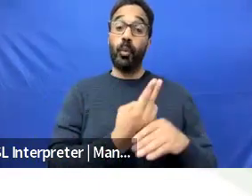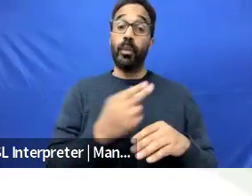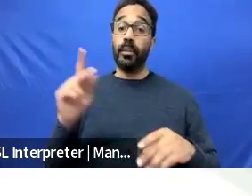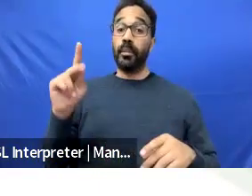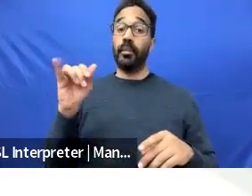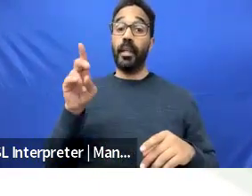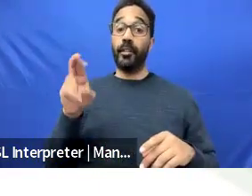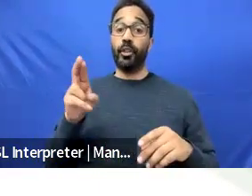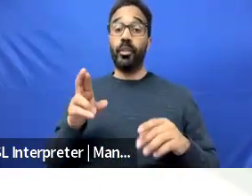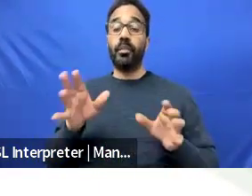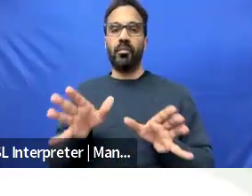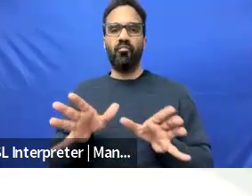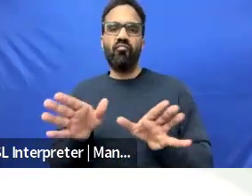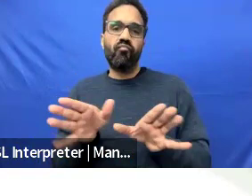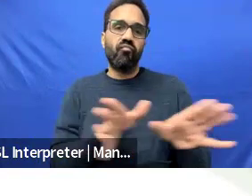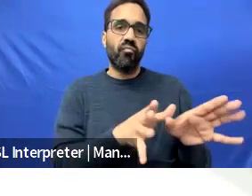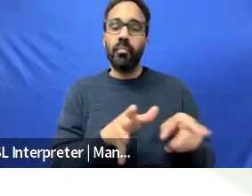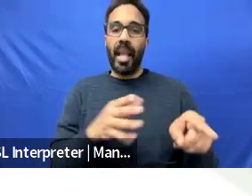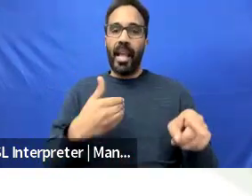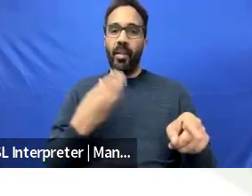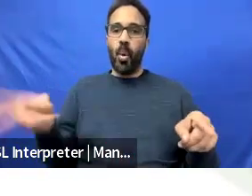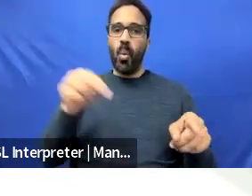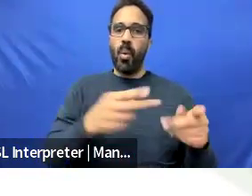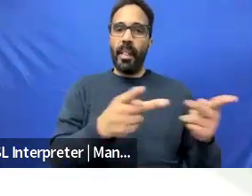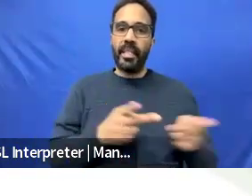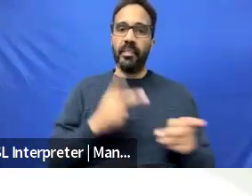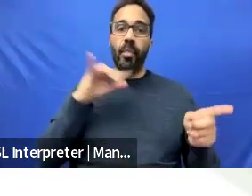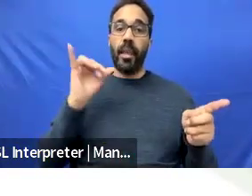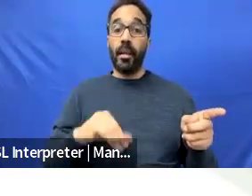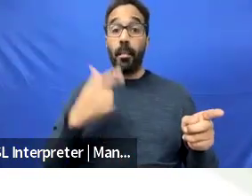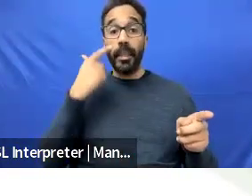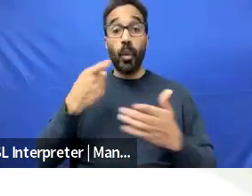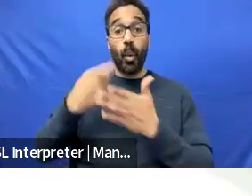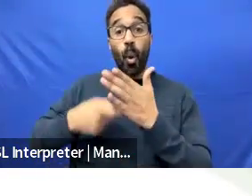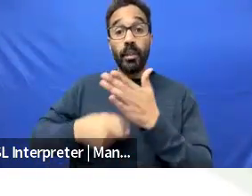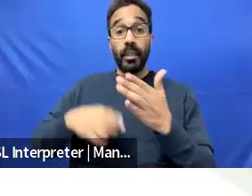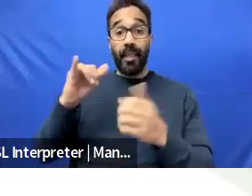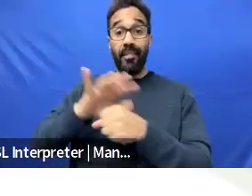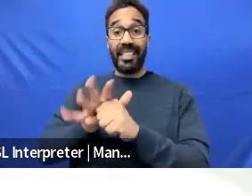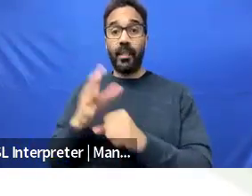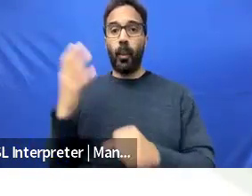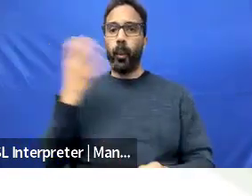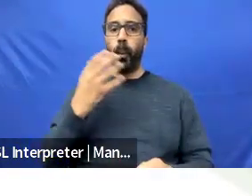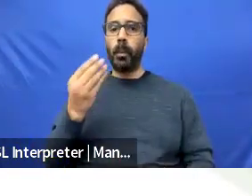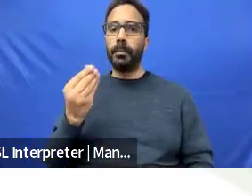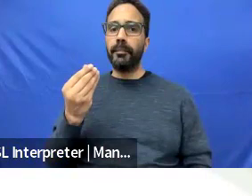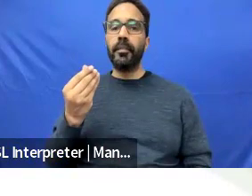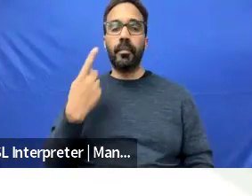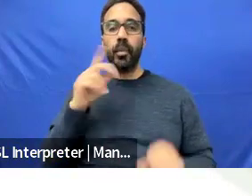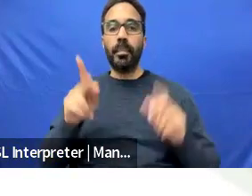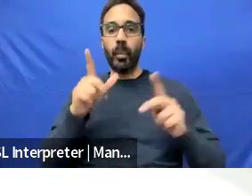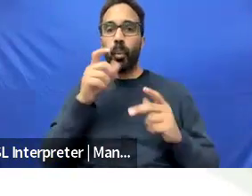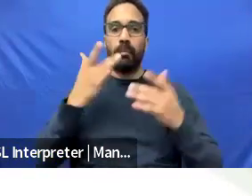push them towards that Kaiser direction, because the cost of this vaccine can be a little bit pricey for individuals for